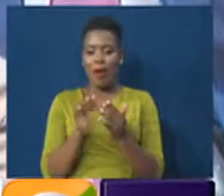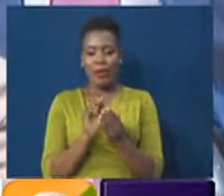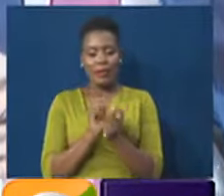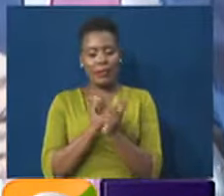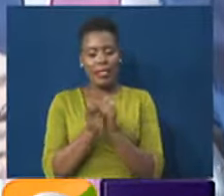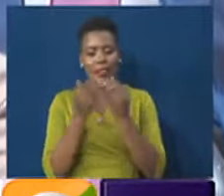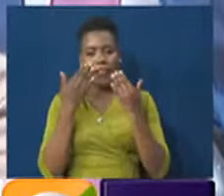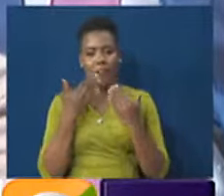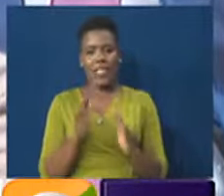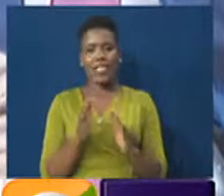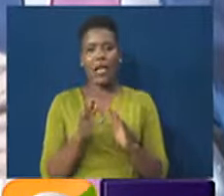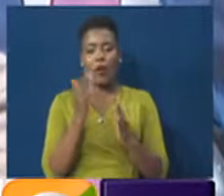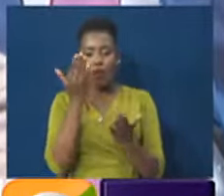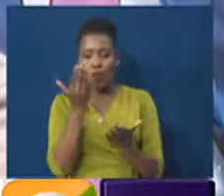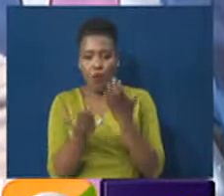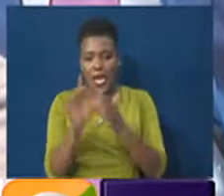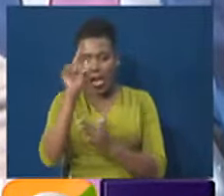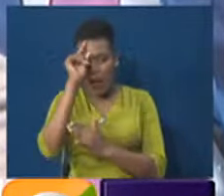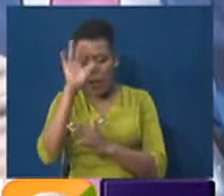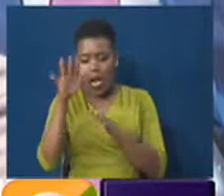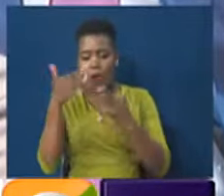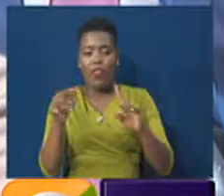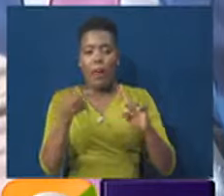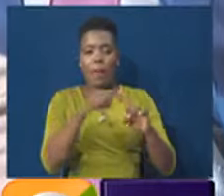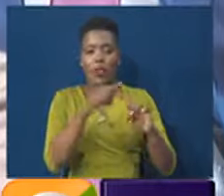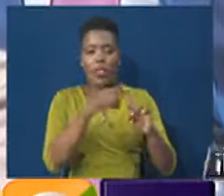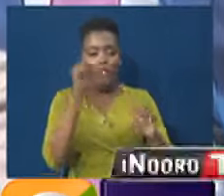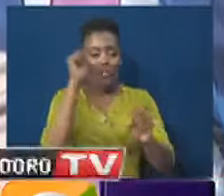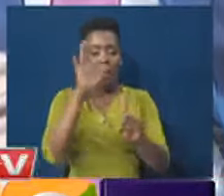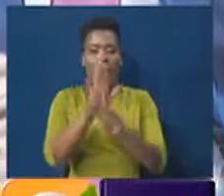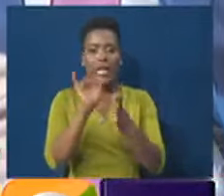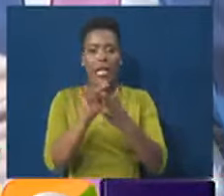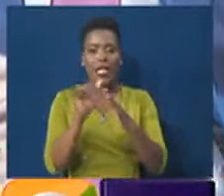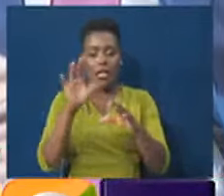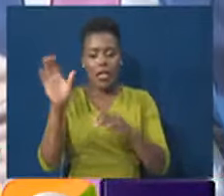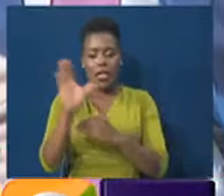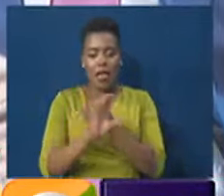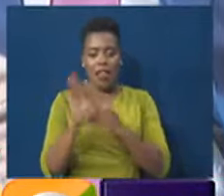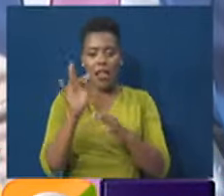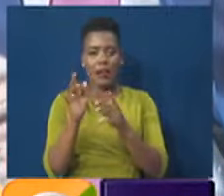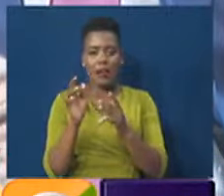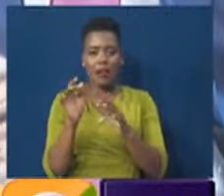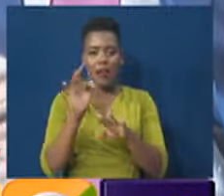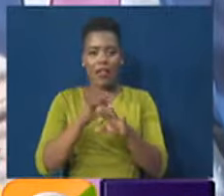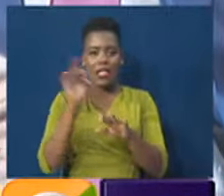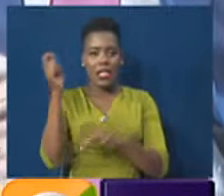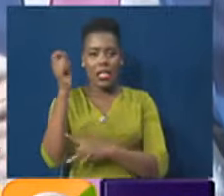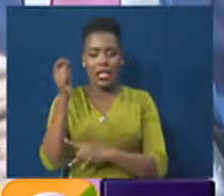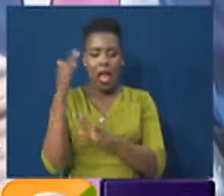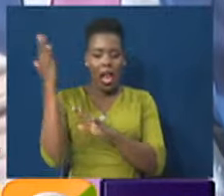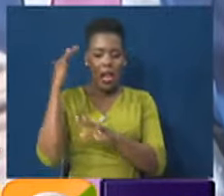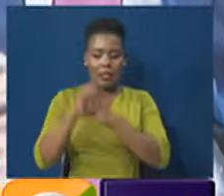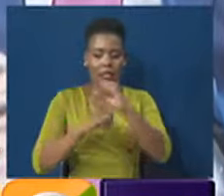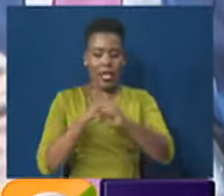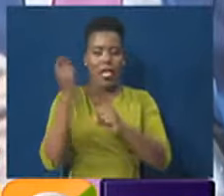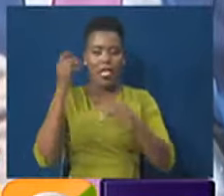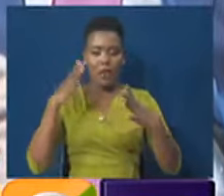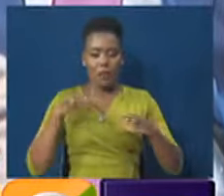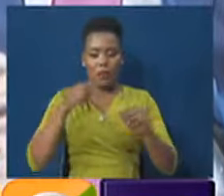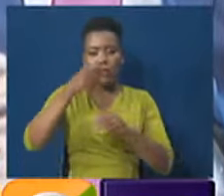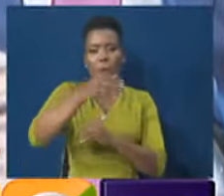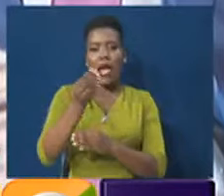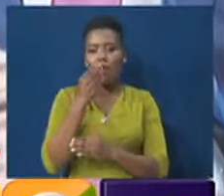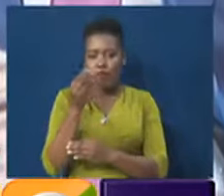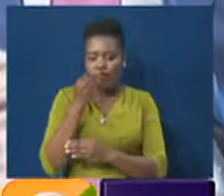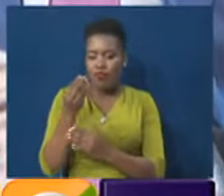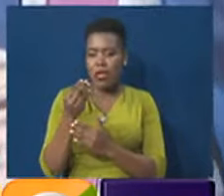government based on the positive impact that it has on Kenyans. Last year, Kenyans were buying food, were able to access services at a higher rate